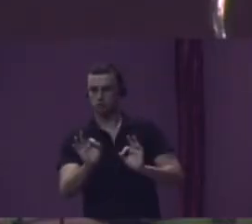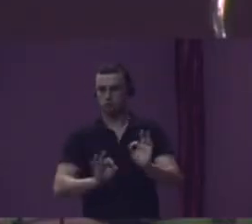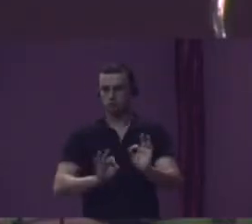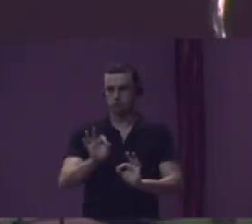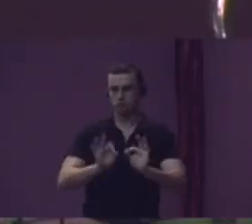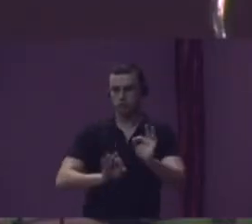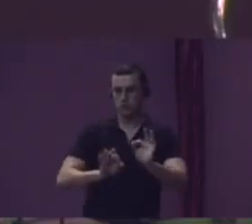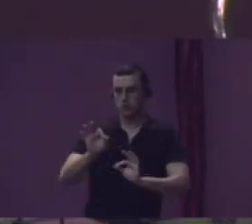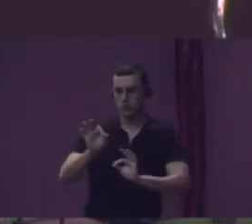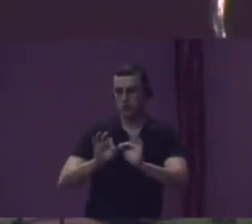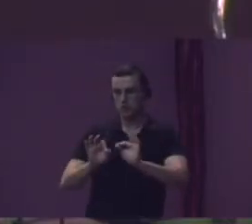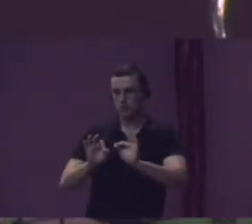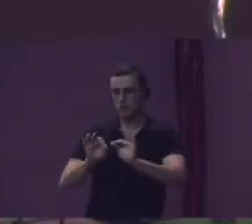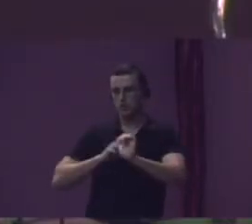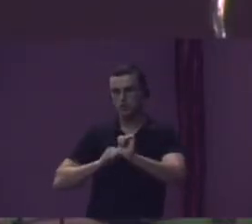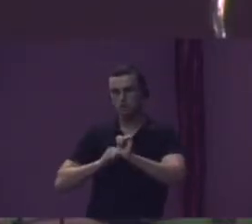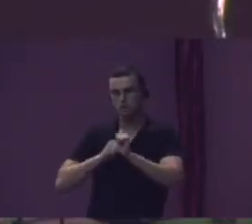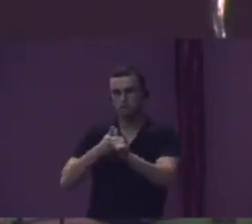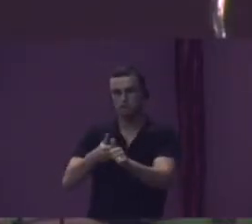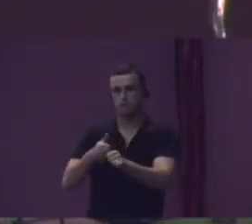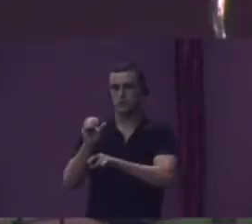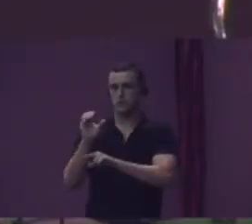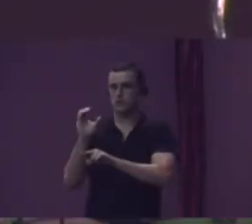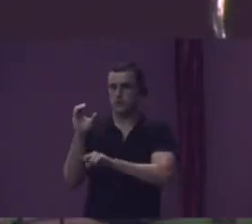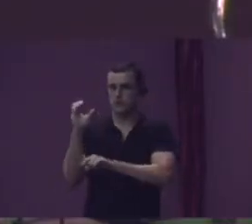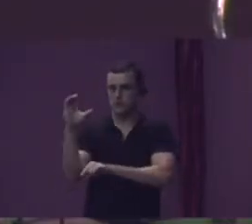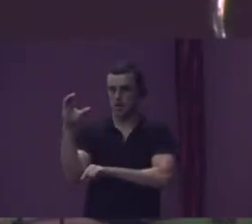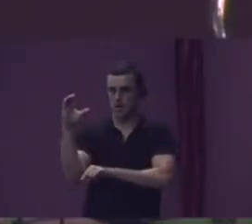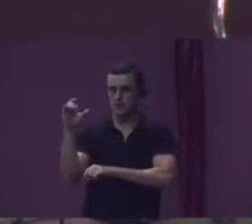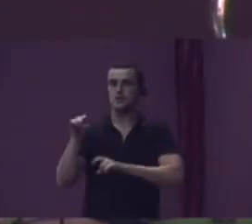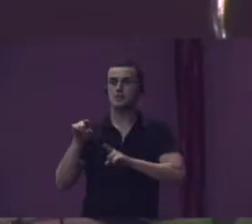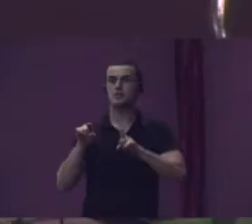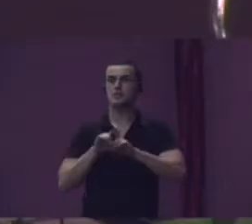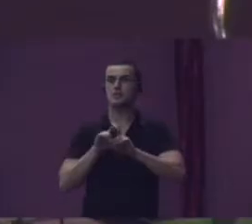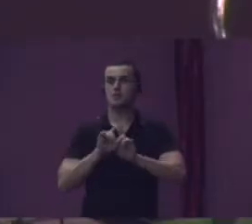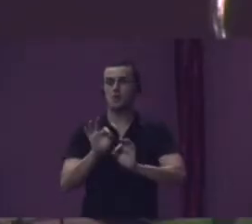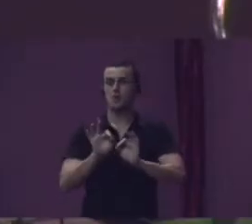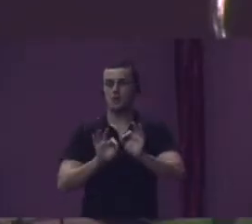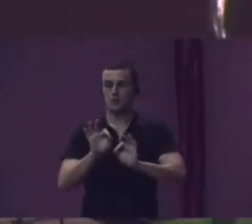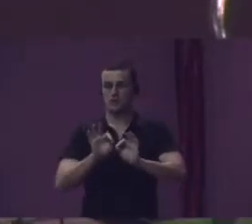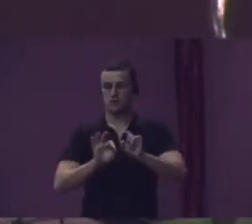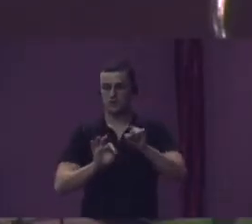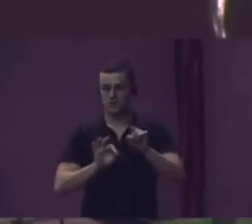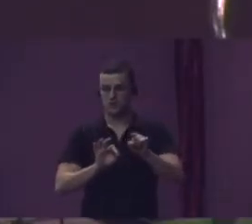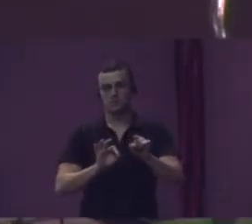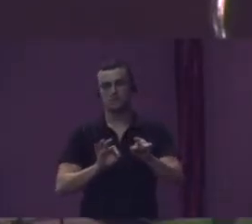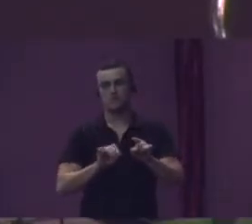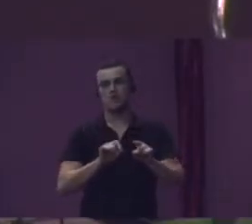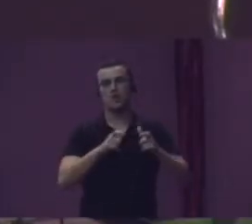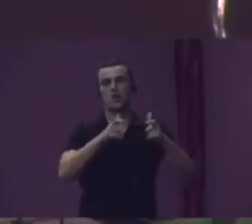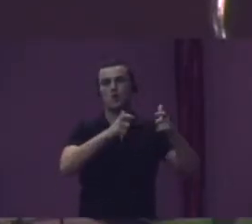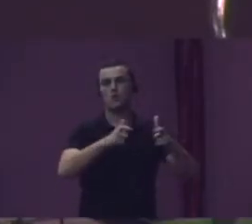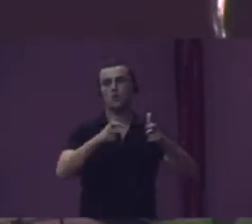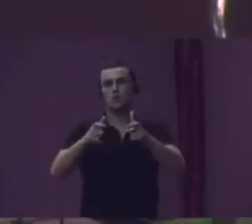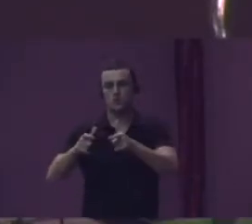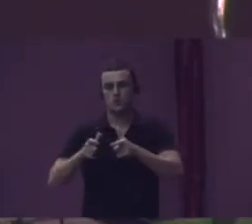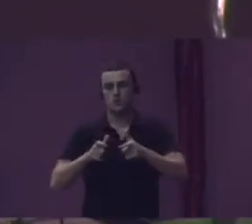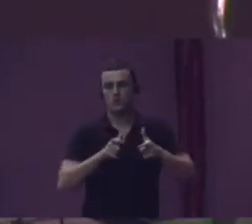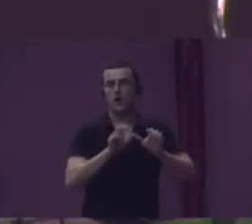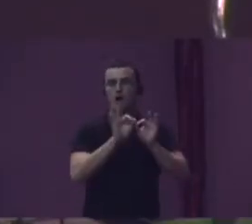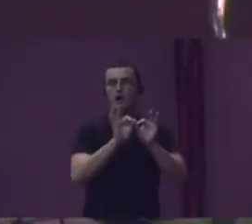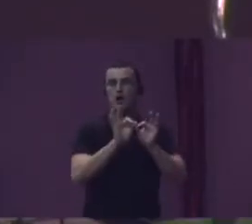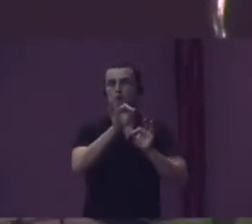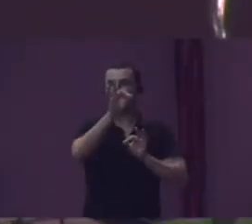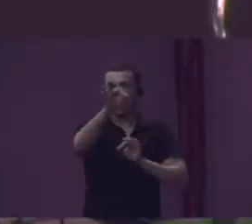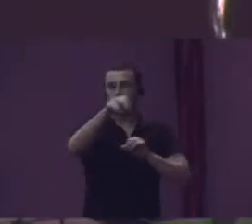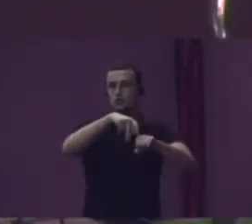and conscientiously included even the most remote sectors of the island. So this history includes even remote rural